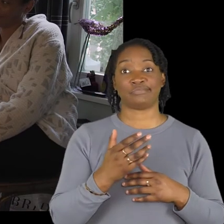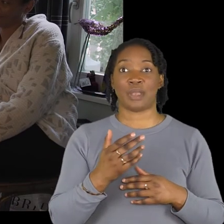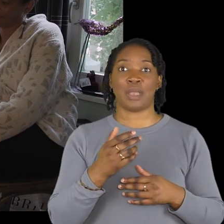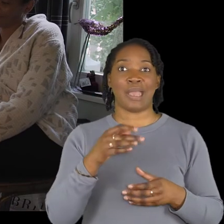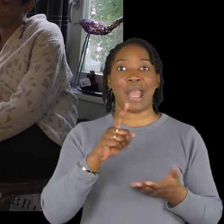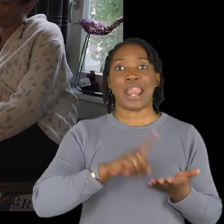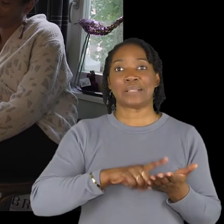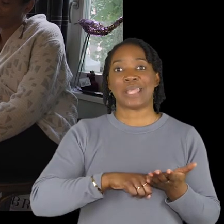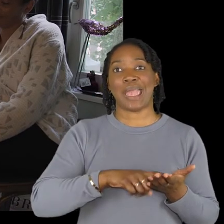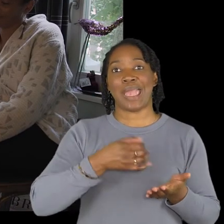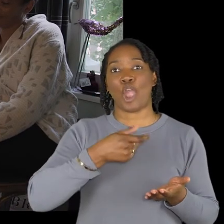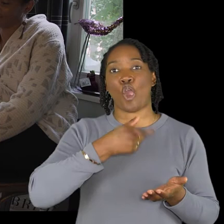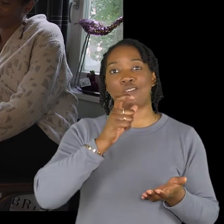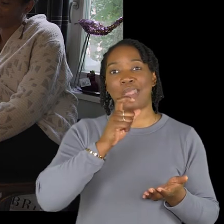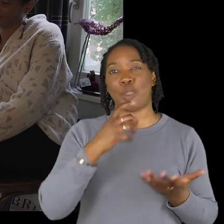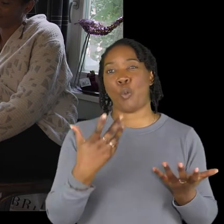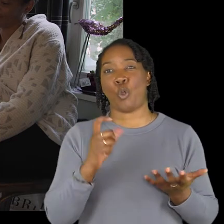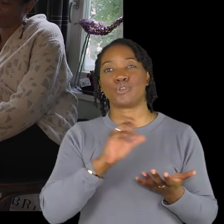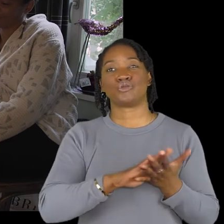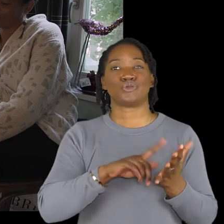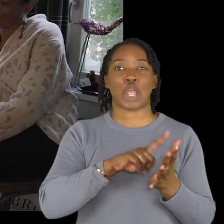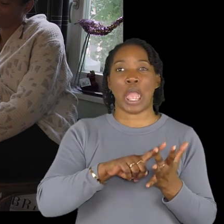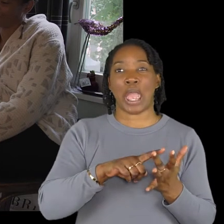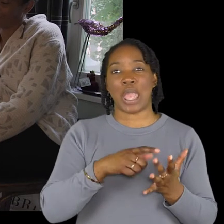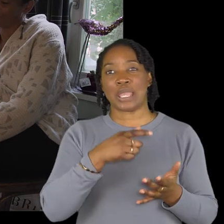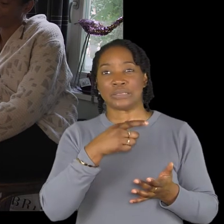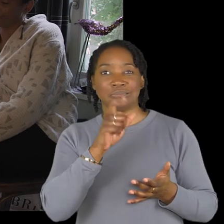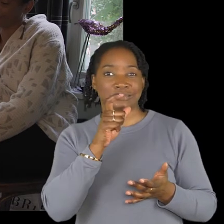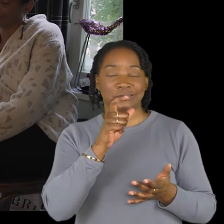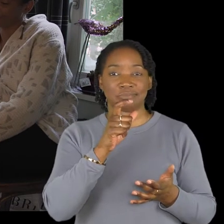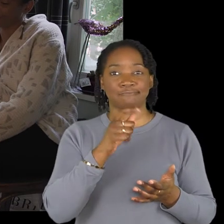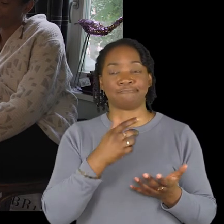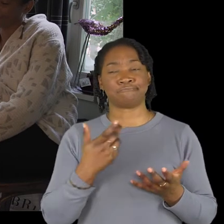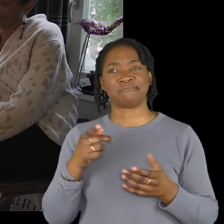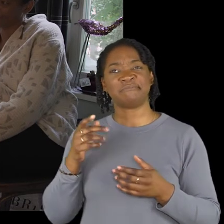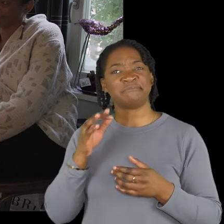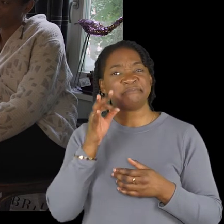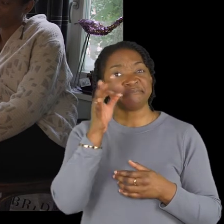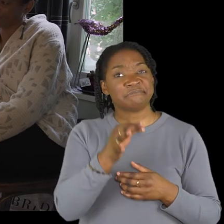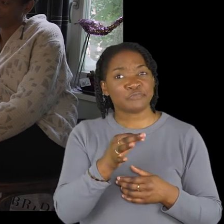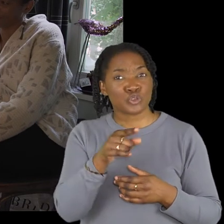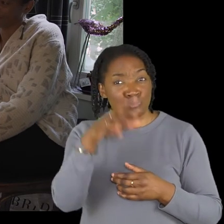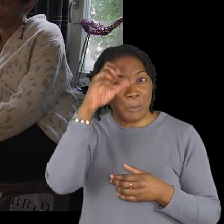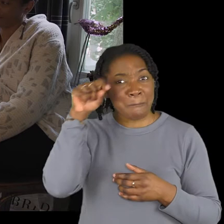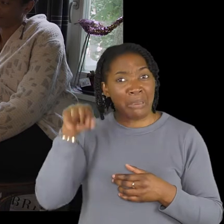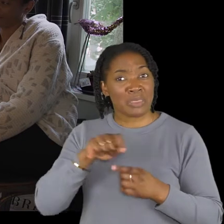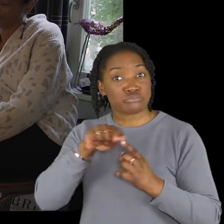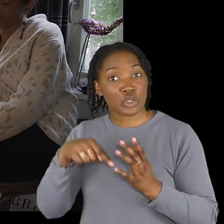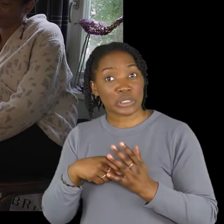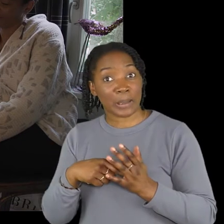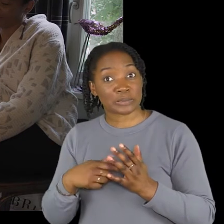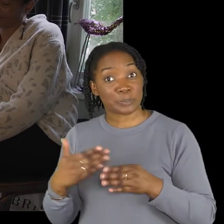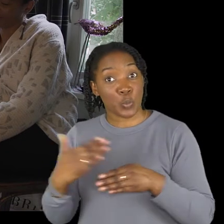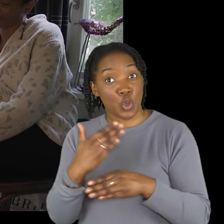really fattening latte or chai or something afterwards. And she said, Do you remember working on this